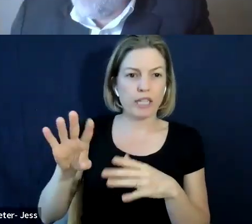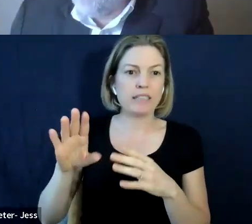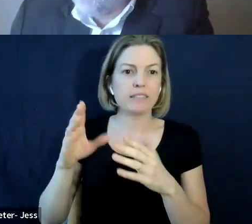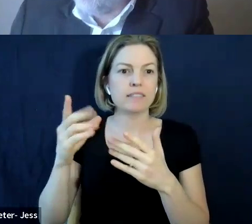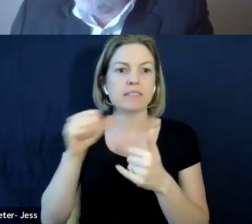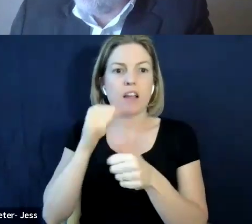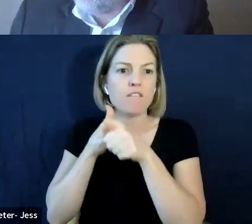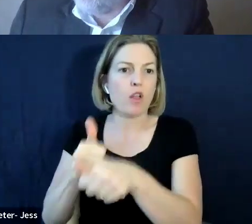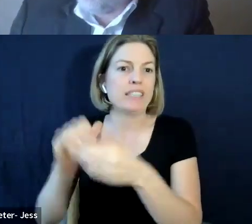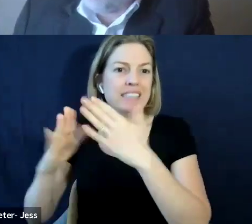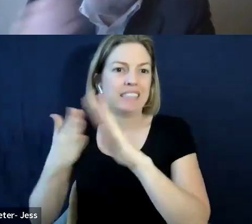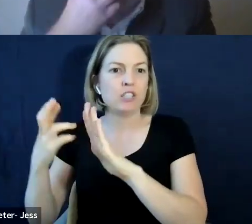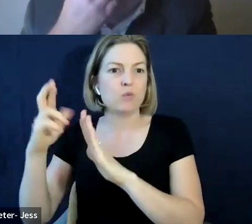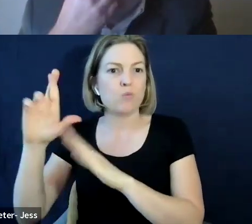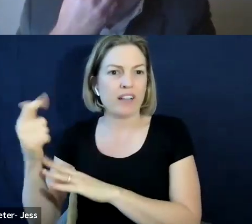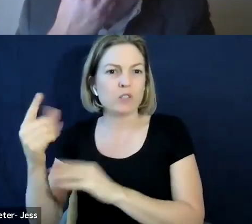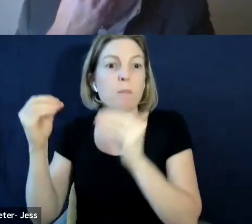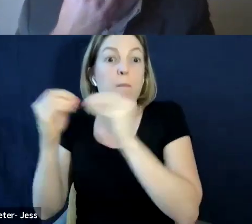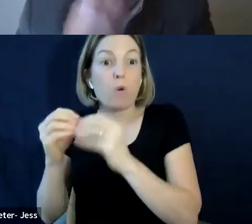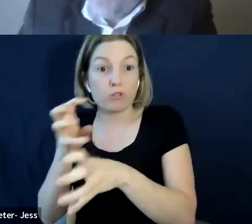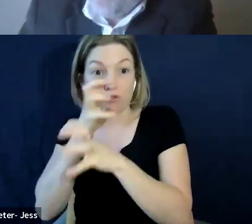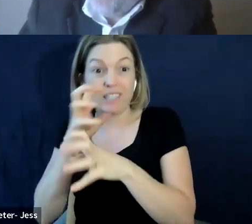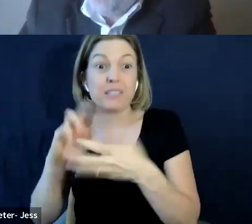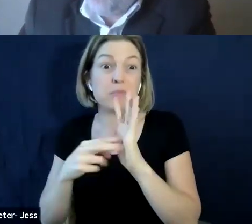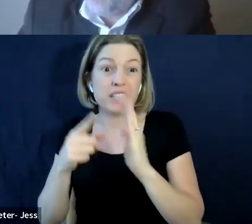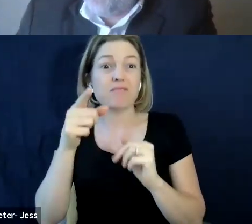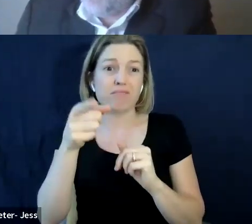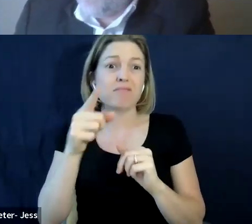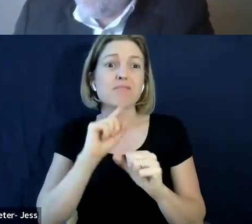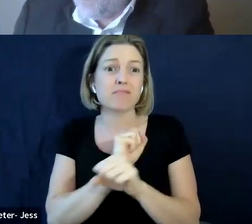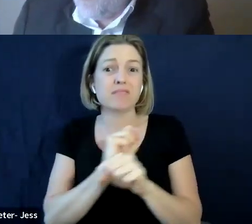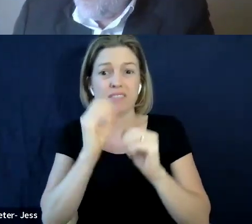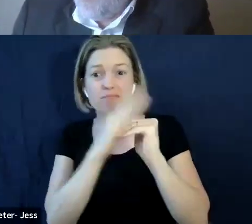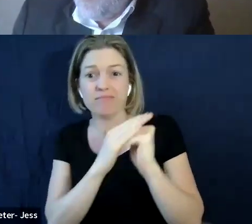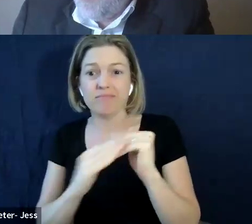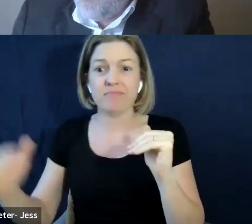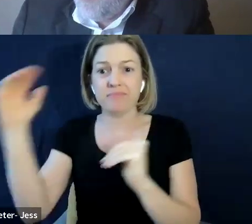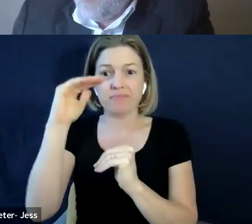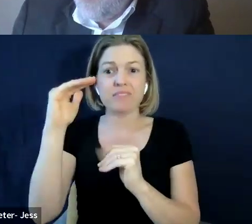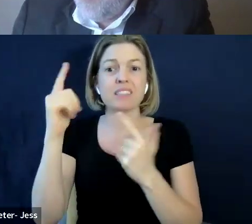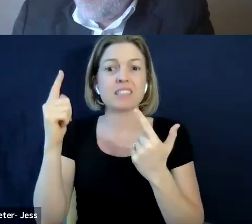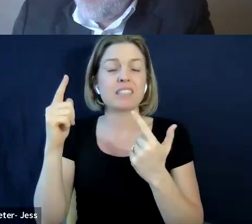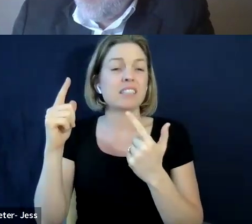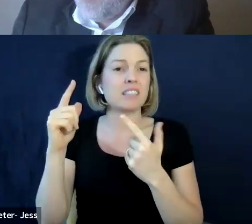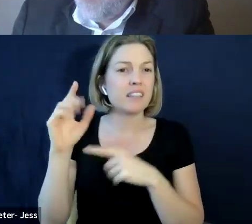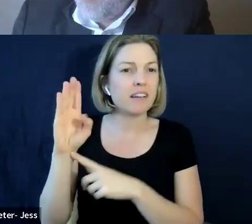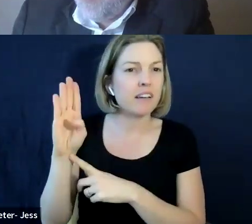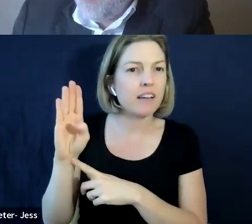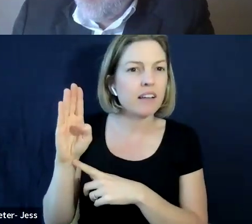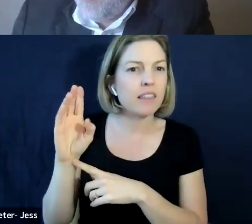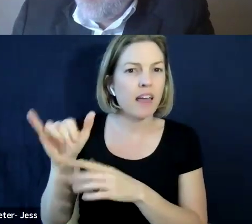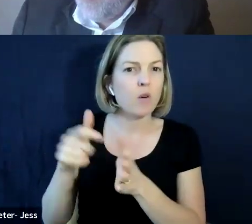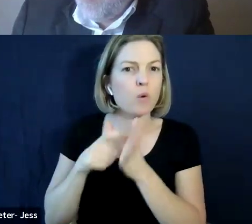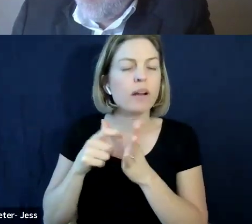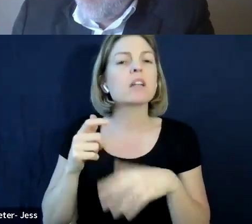more strict, which to me would be going above and beyond the Mass DEP requirement. This